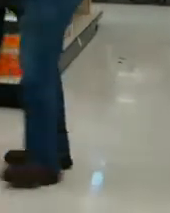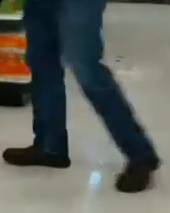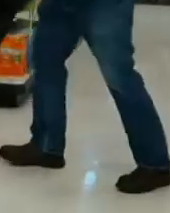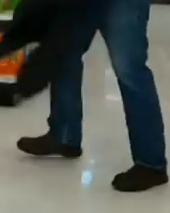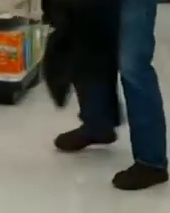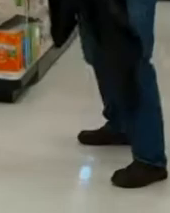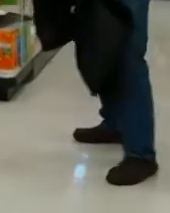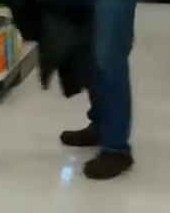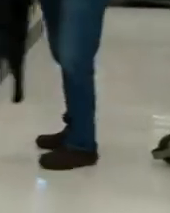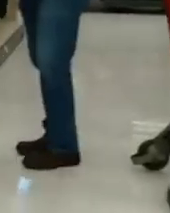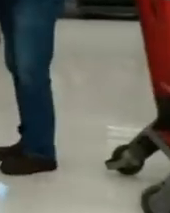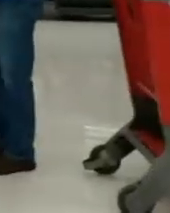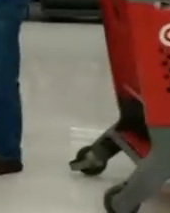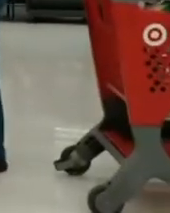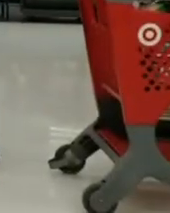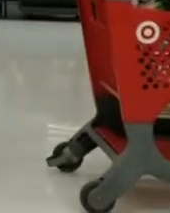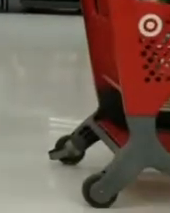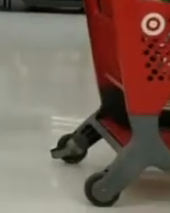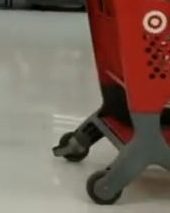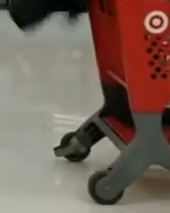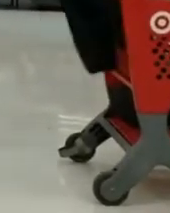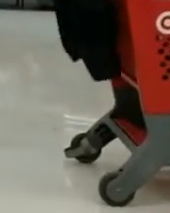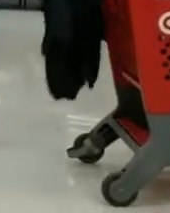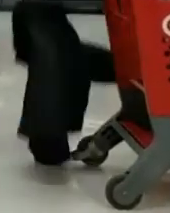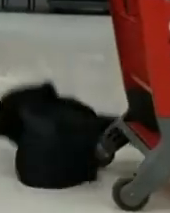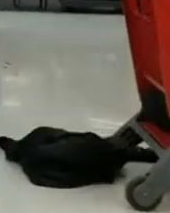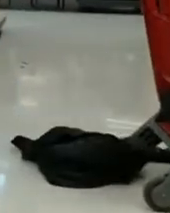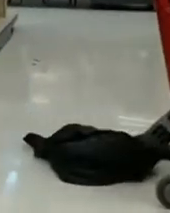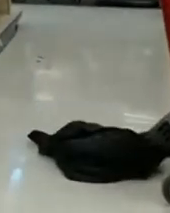Where's the security? Call the security. No, no. I'm not going to tell people.